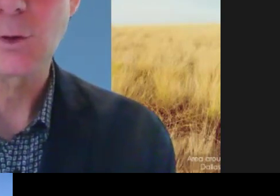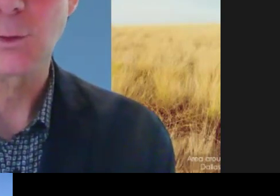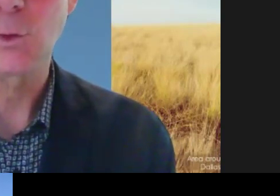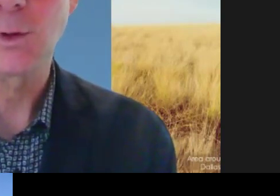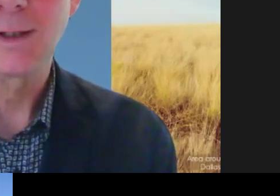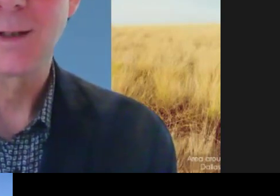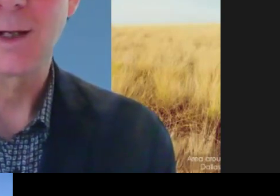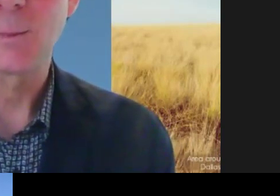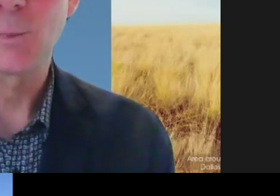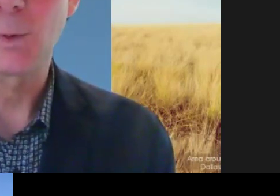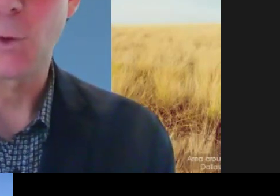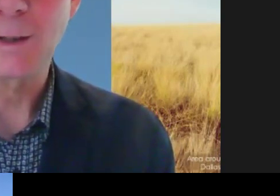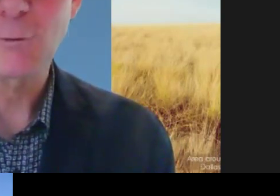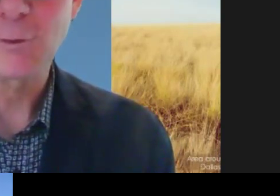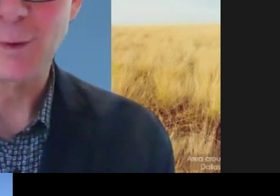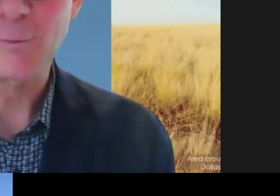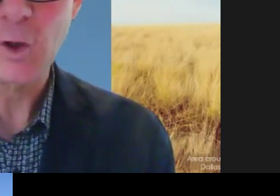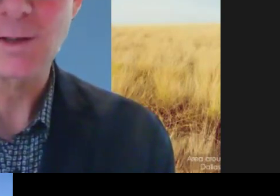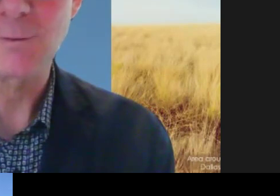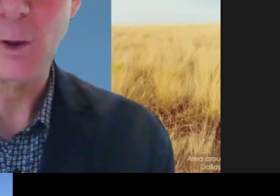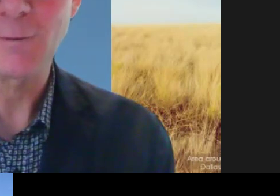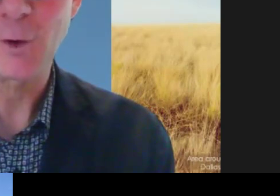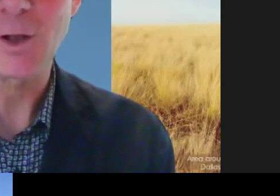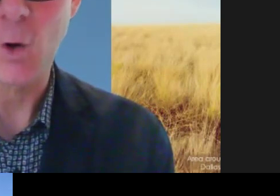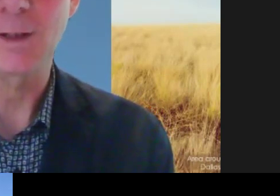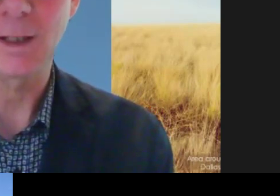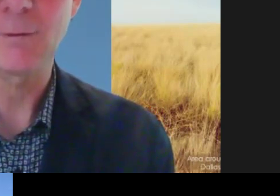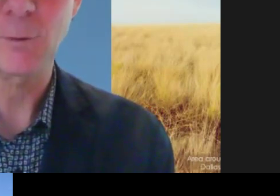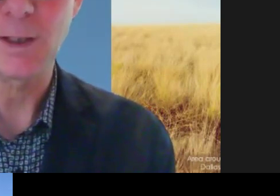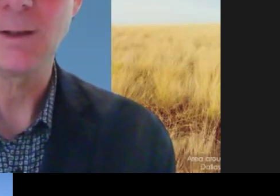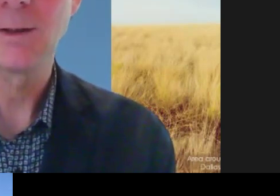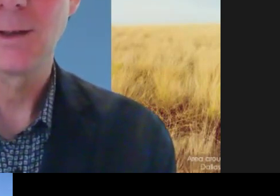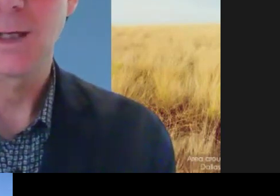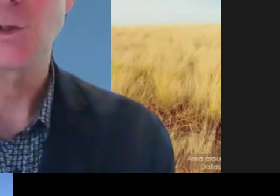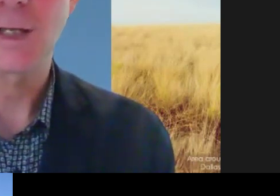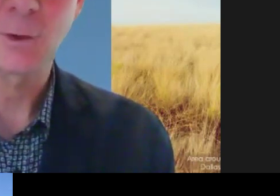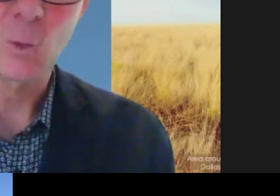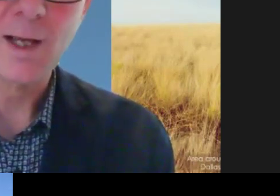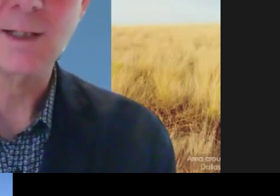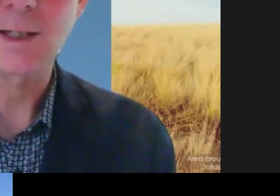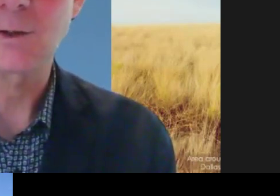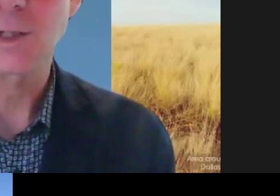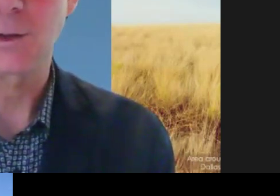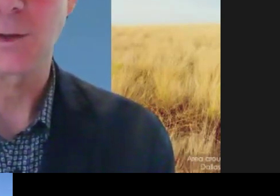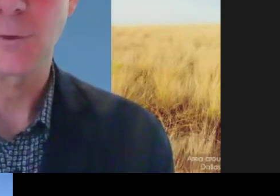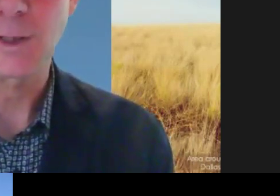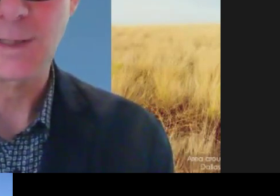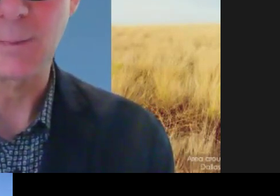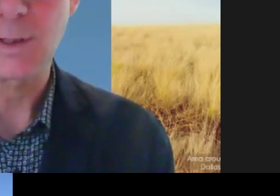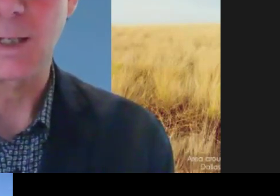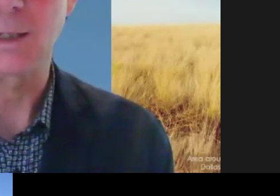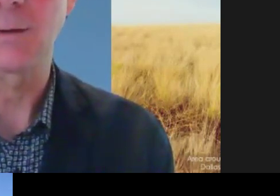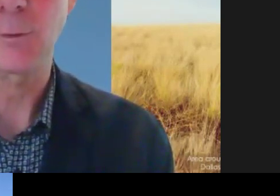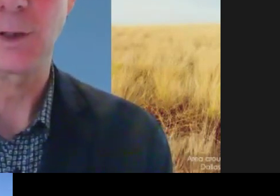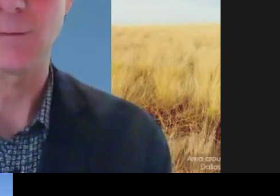equipped to running through their very first on A3, understanding the waste and understanding the different